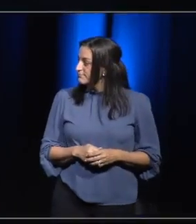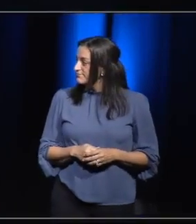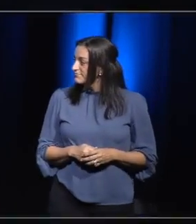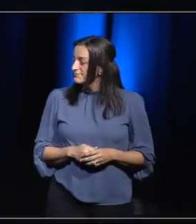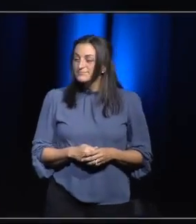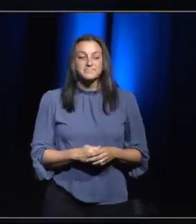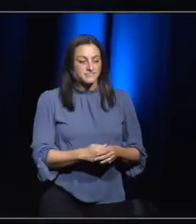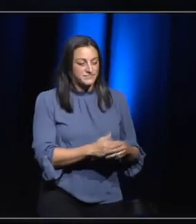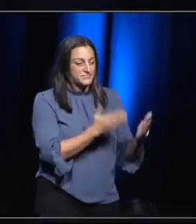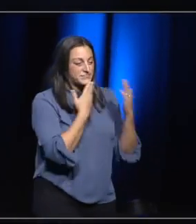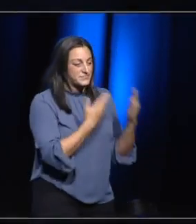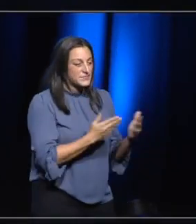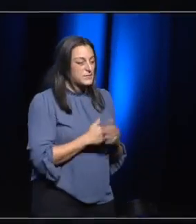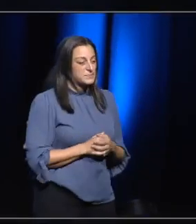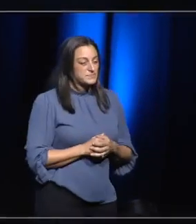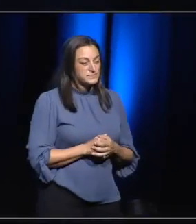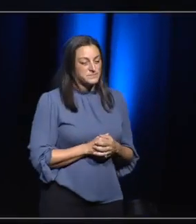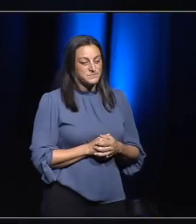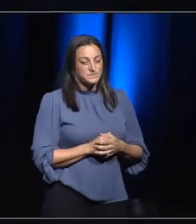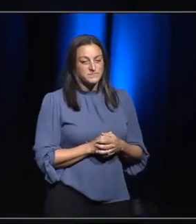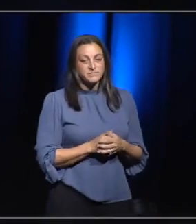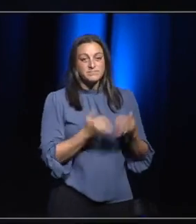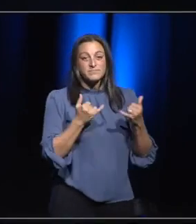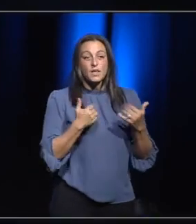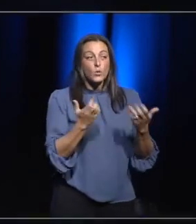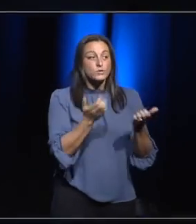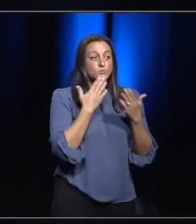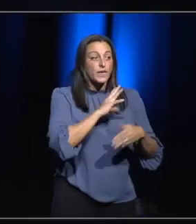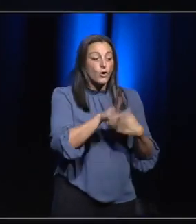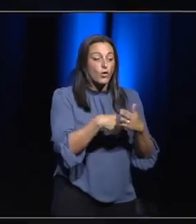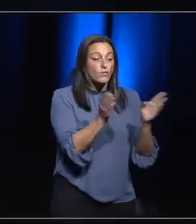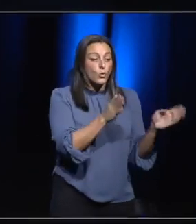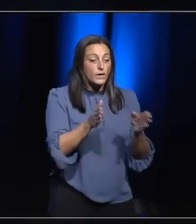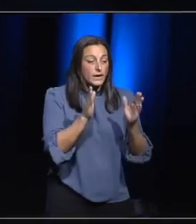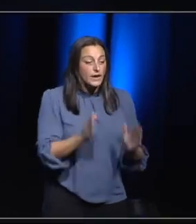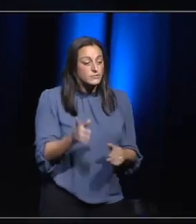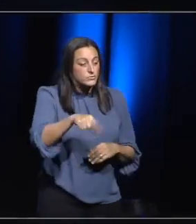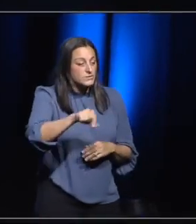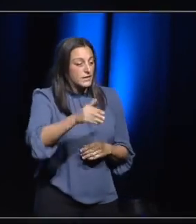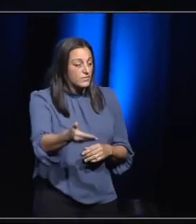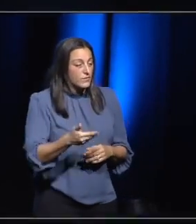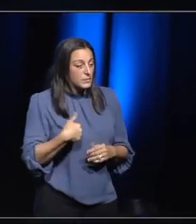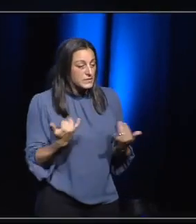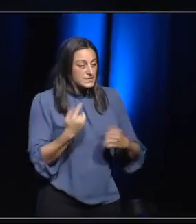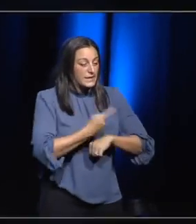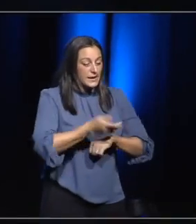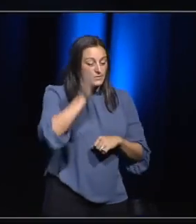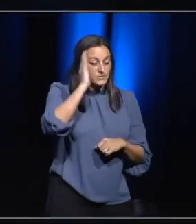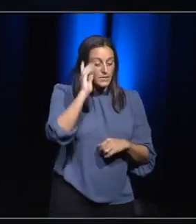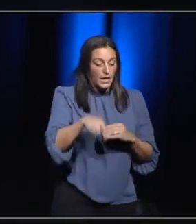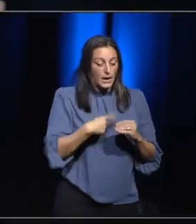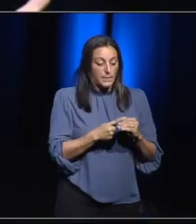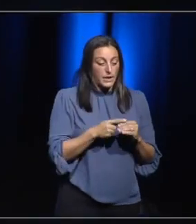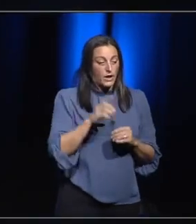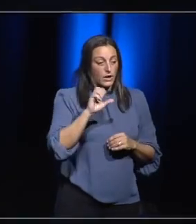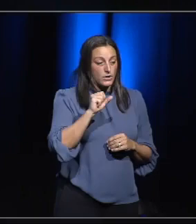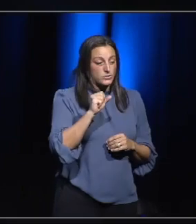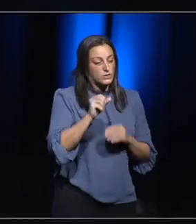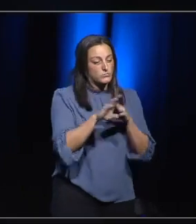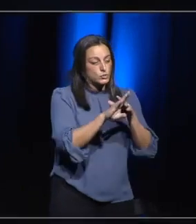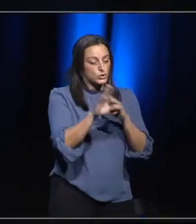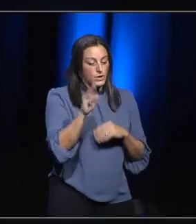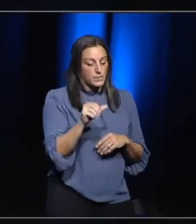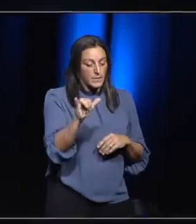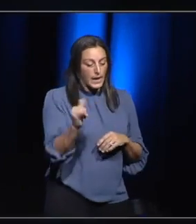Thank you, Simon. And I'd like to thank the organizers for inviting me to speak to you today about the Shark Bay Dolphin Alliances and a bit about the